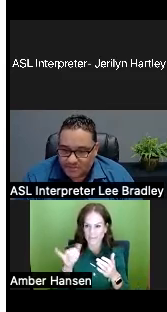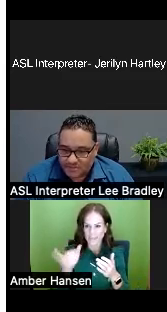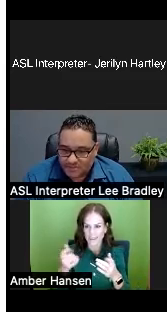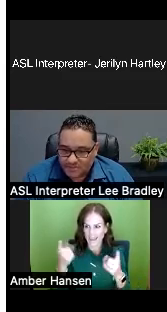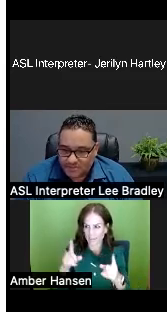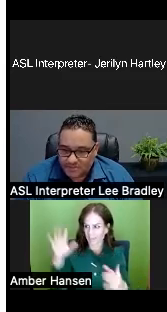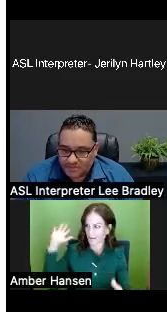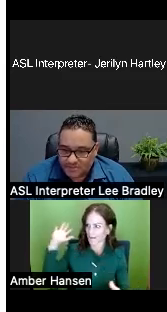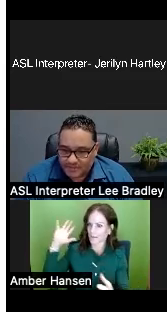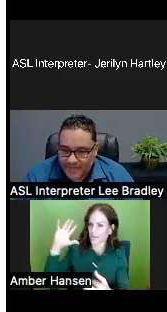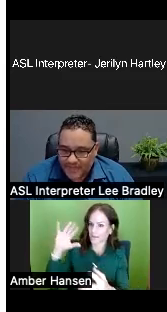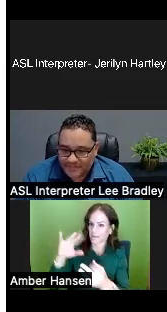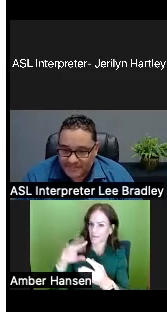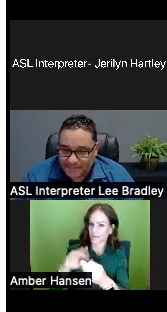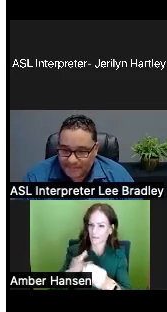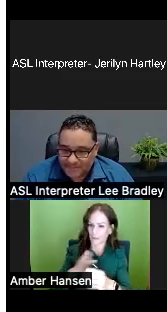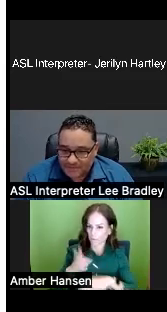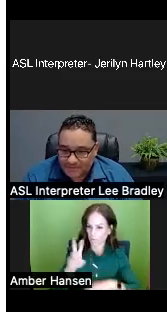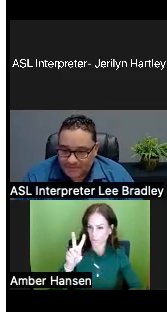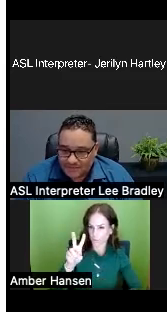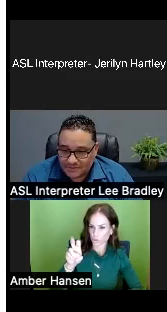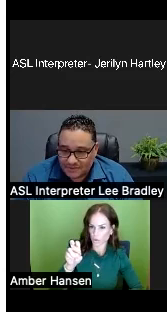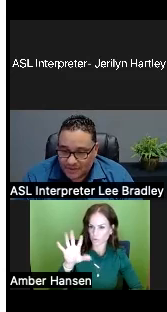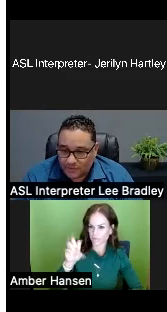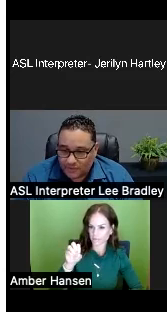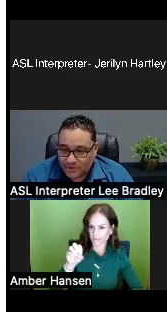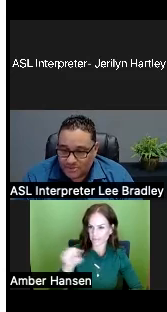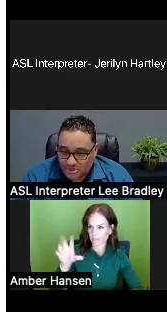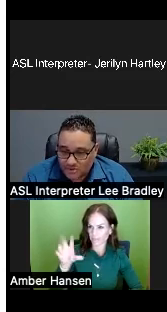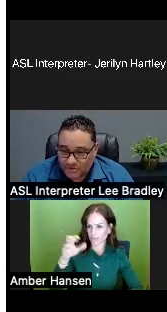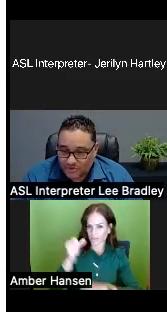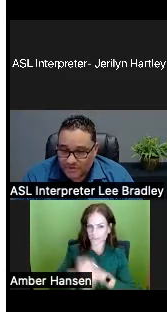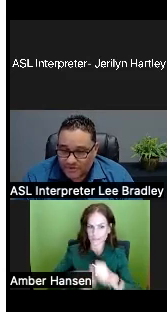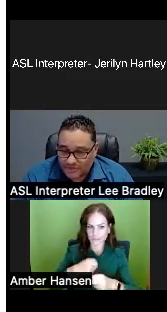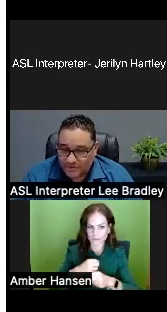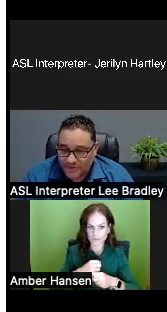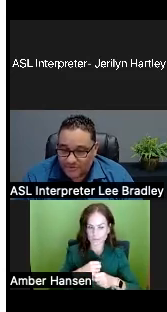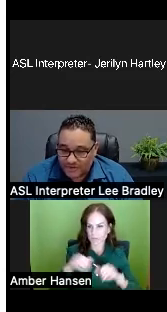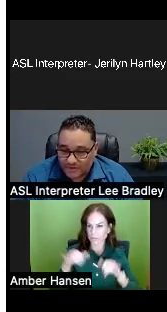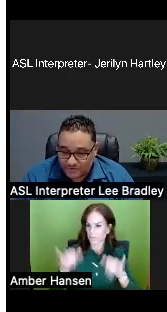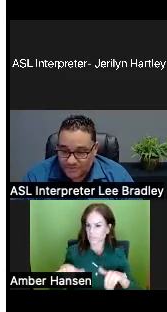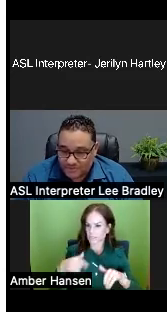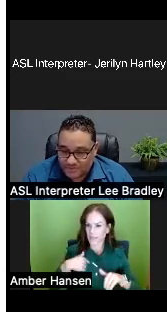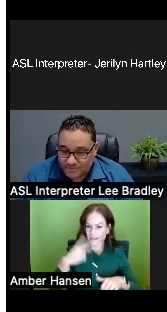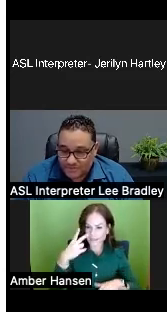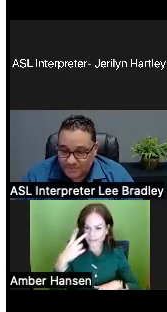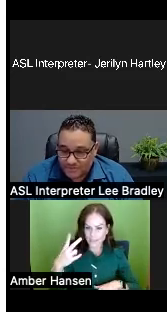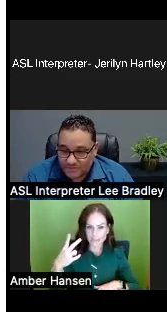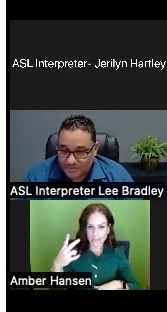deprivation that has happened over 200 to 300 years.